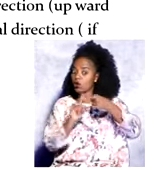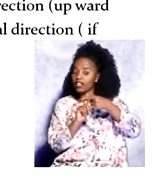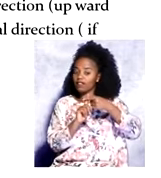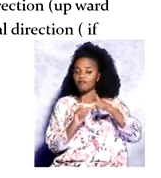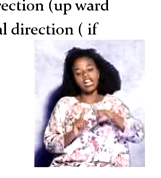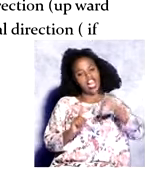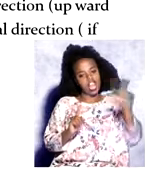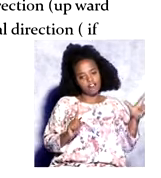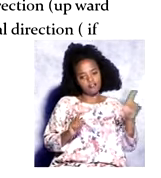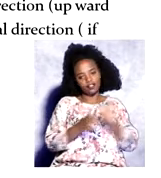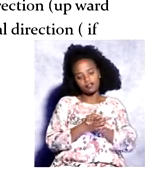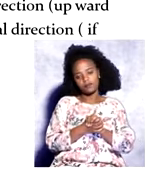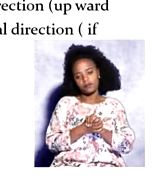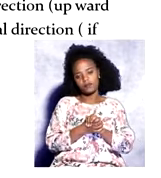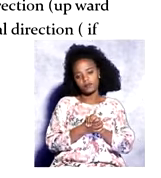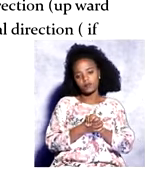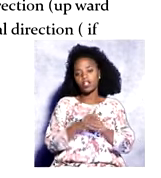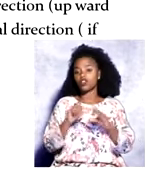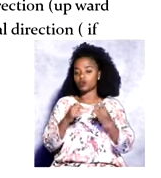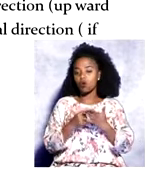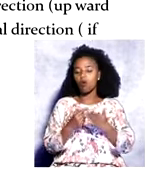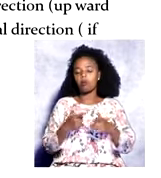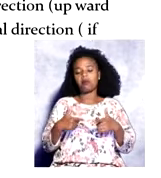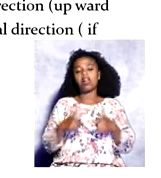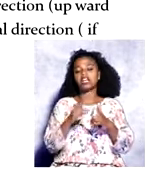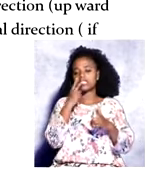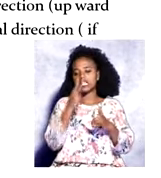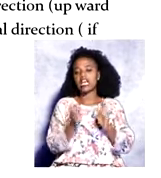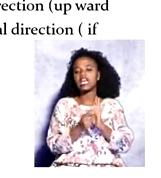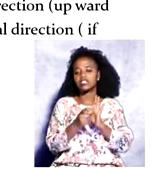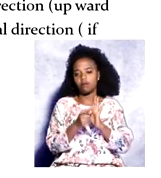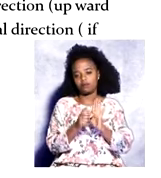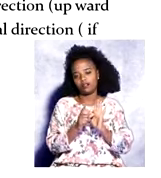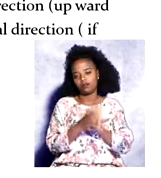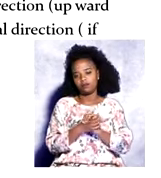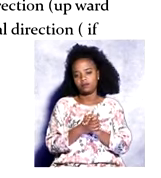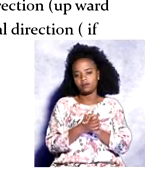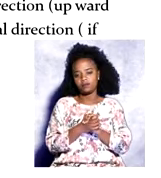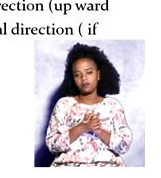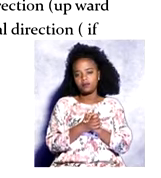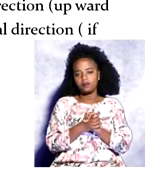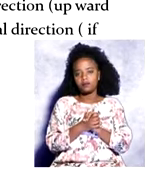the left. So let's see example for this.